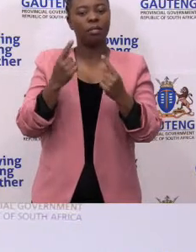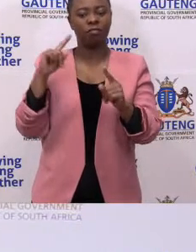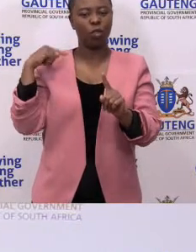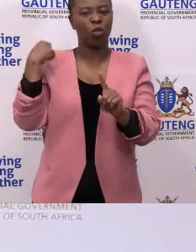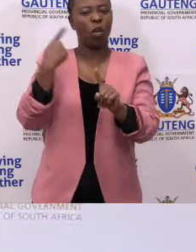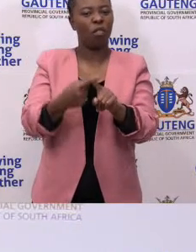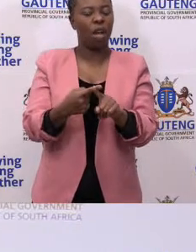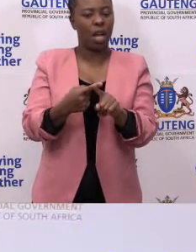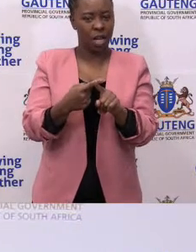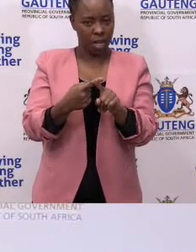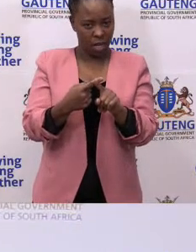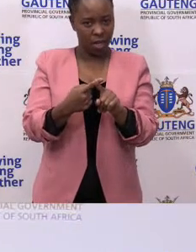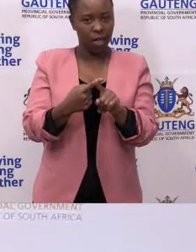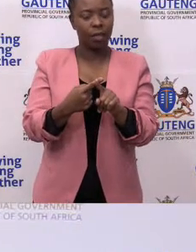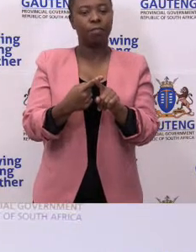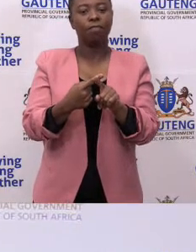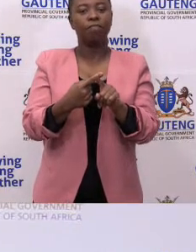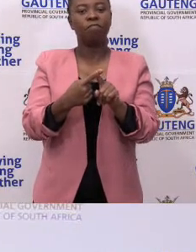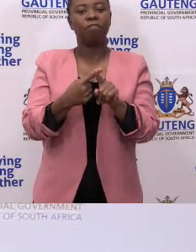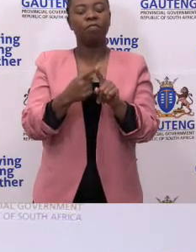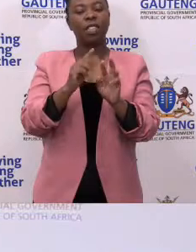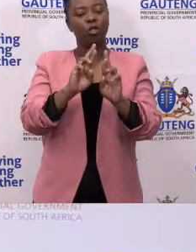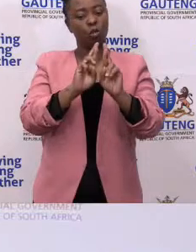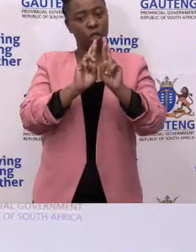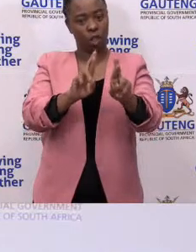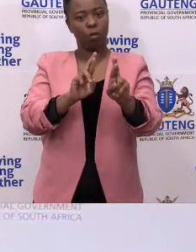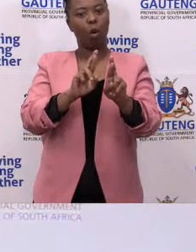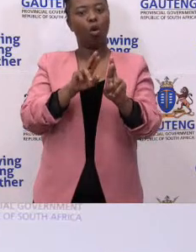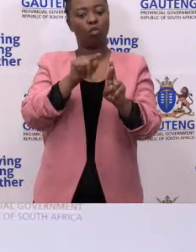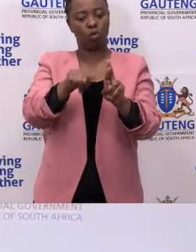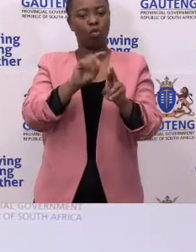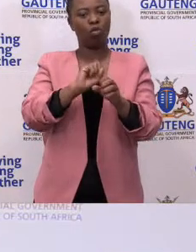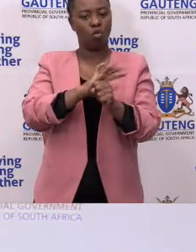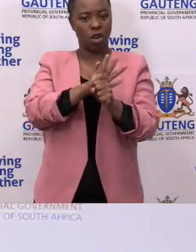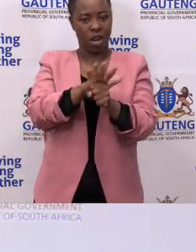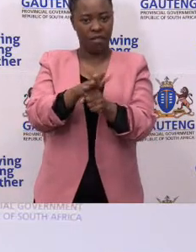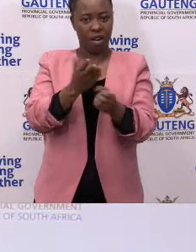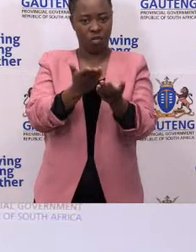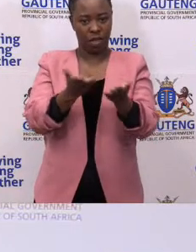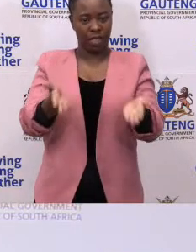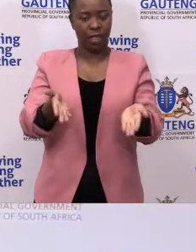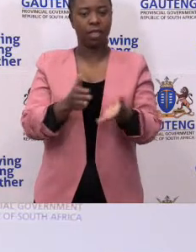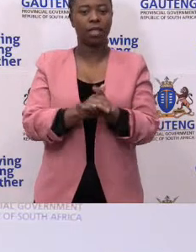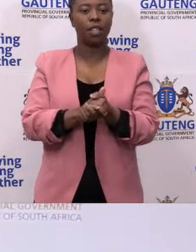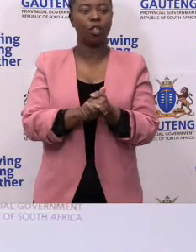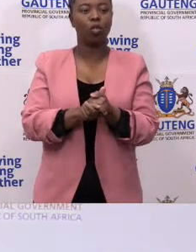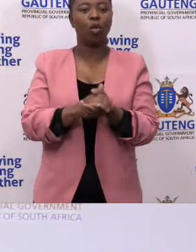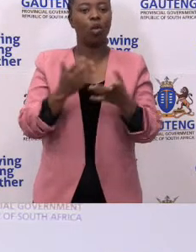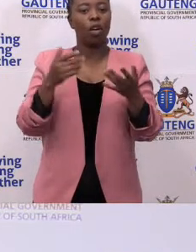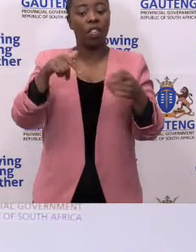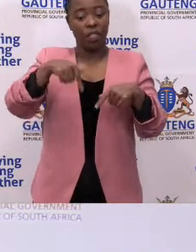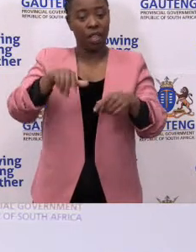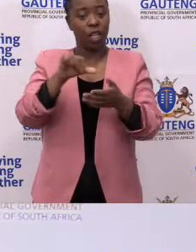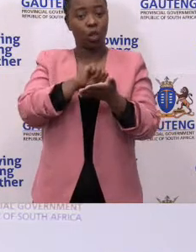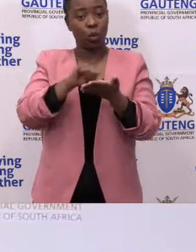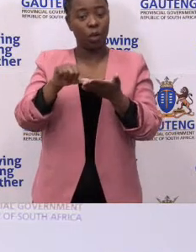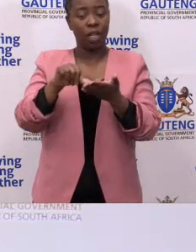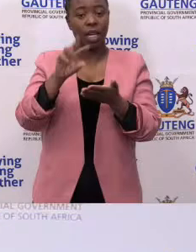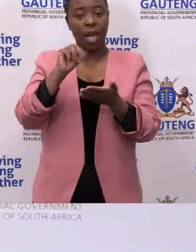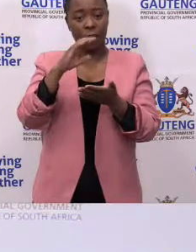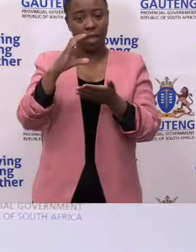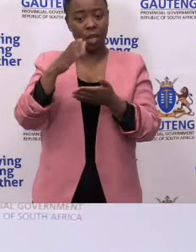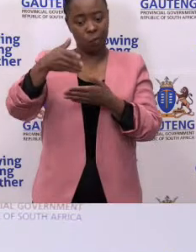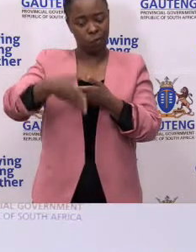response to the pandemic. This week, we are not joined by the MECs